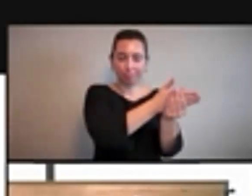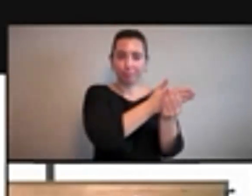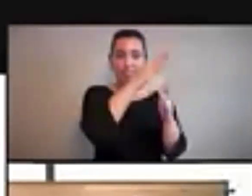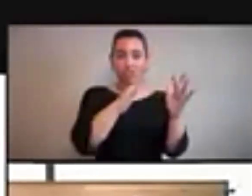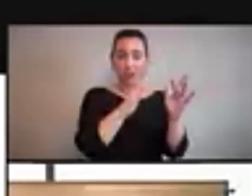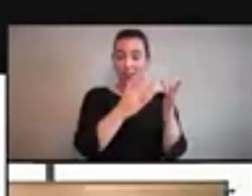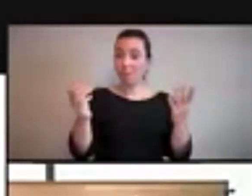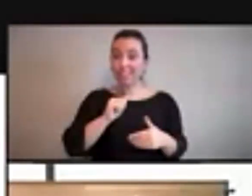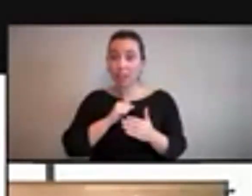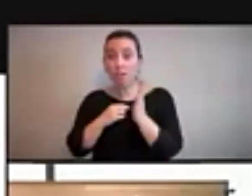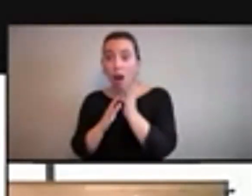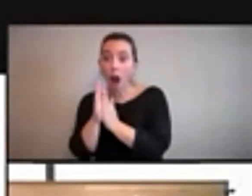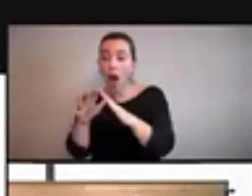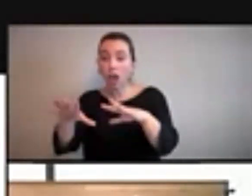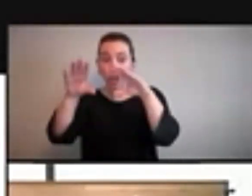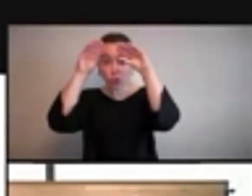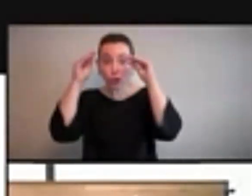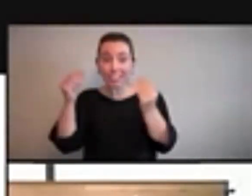a self-organized manner,